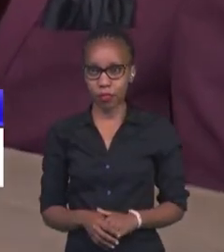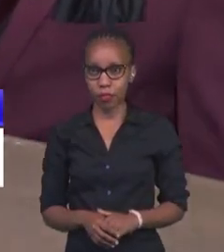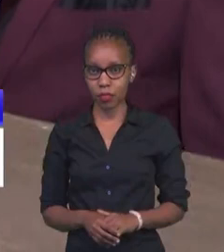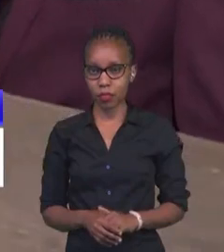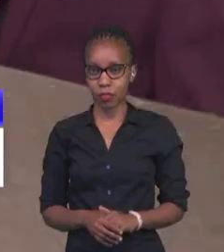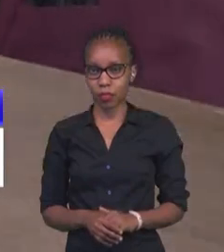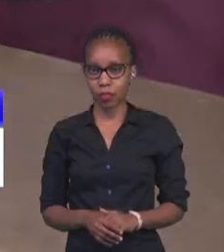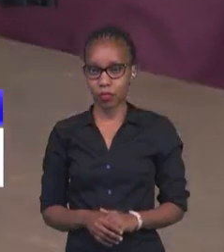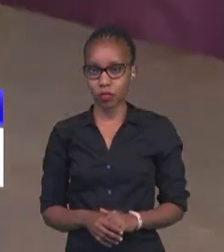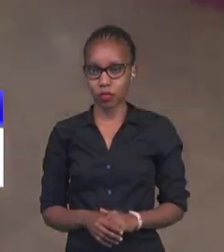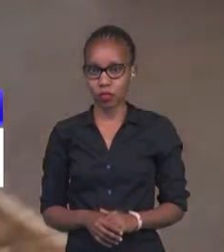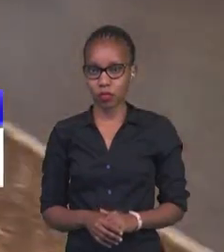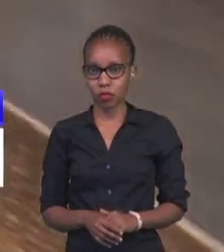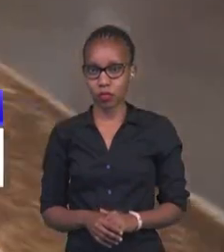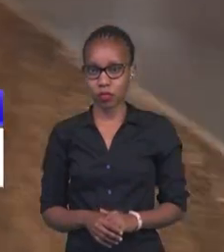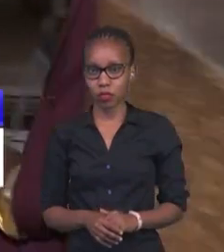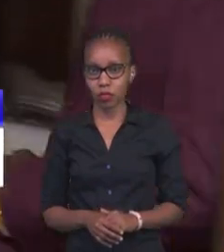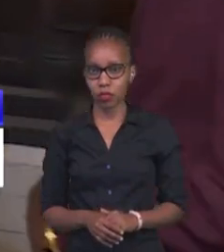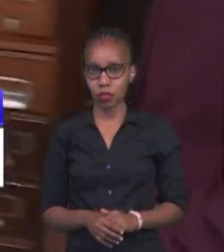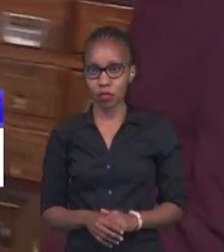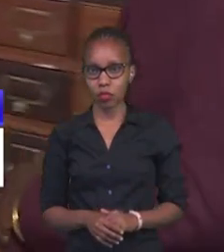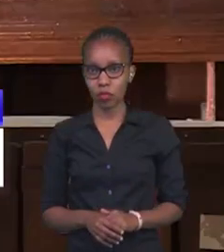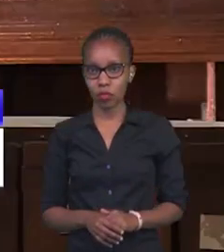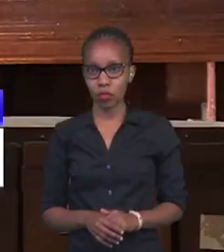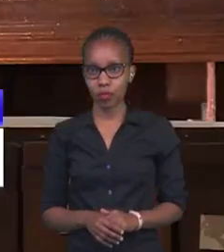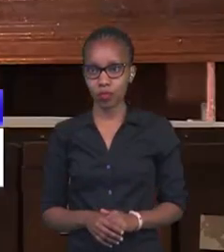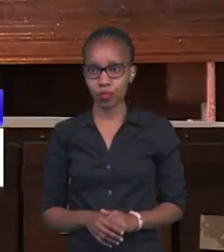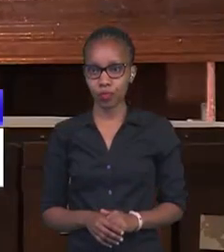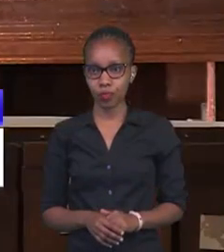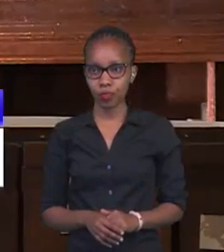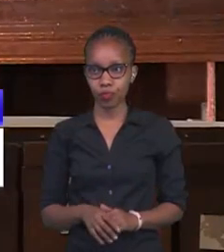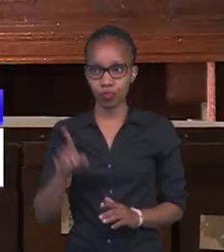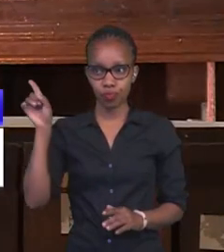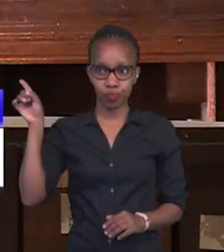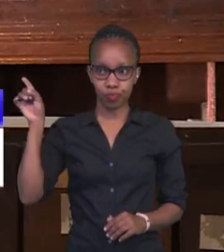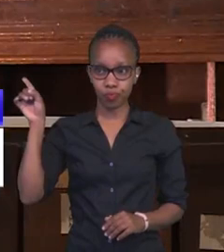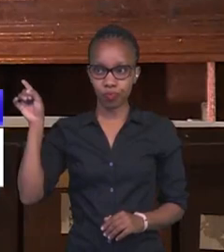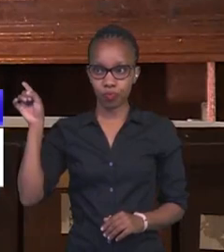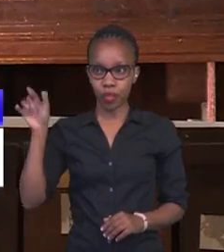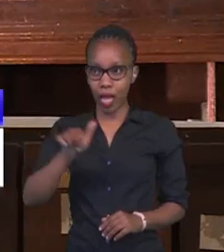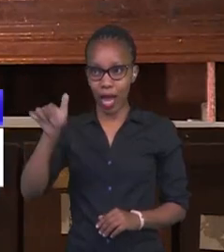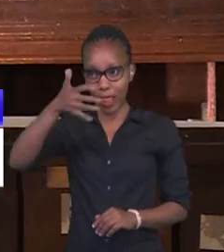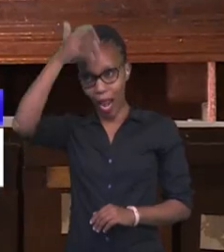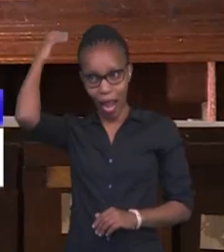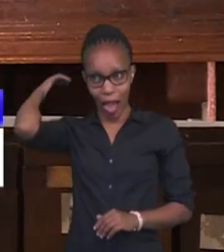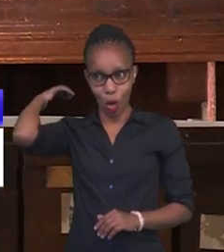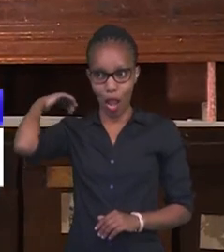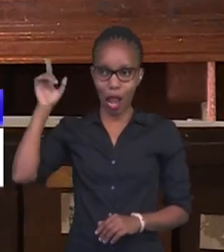So as we now walk this way, we're now coming into, there's another lion for you.